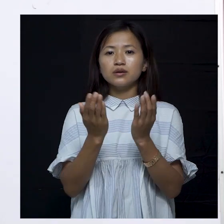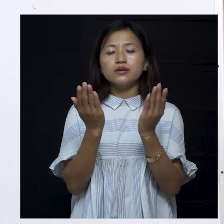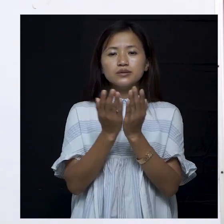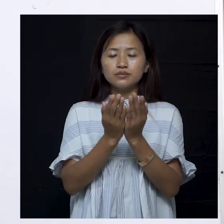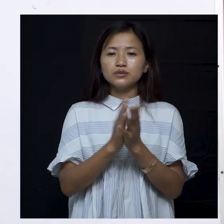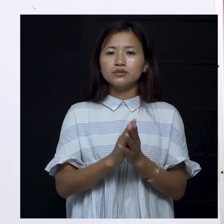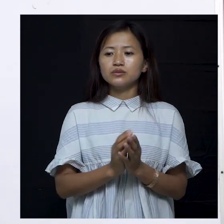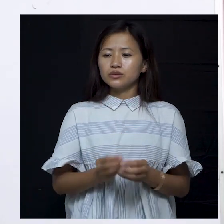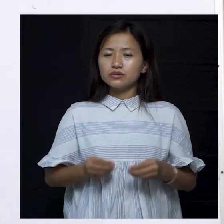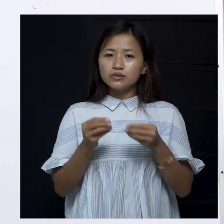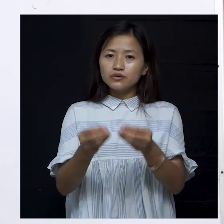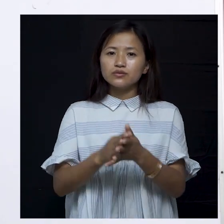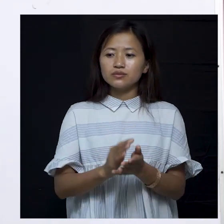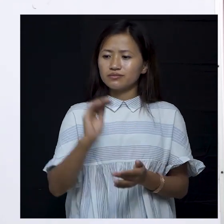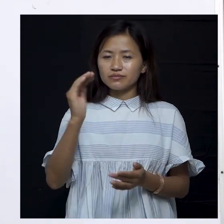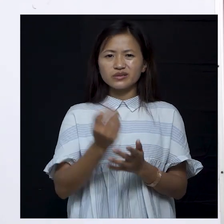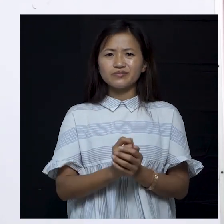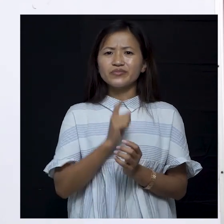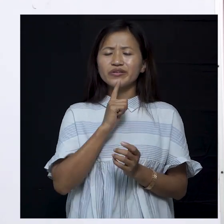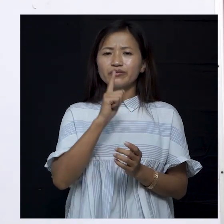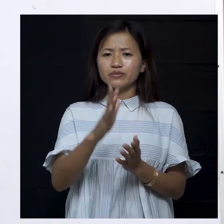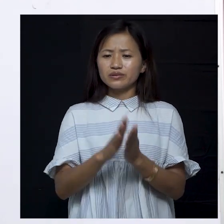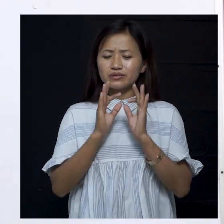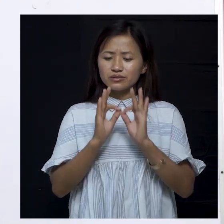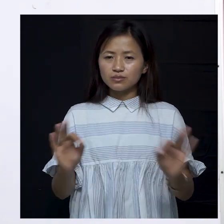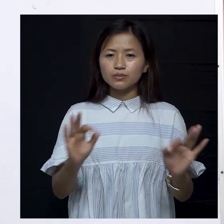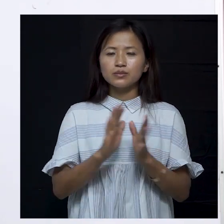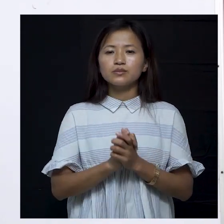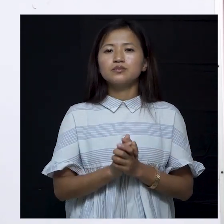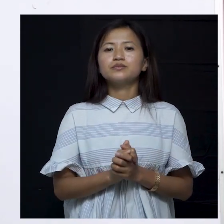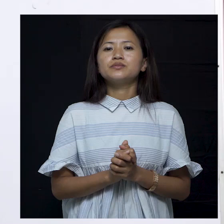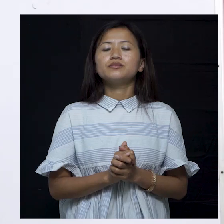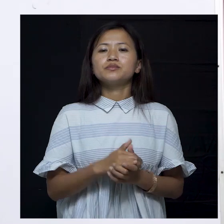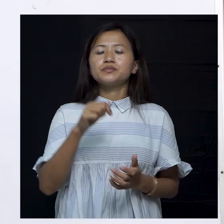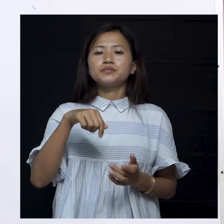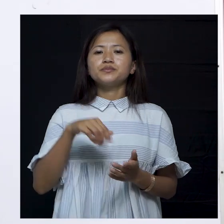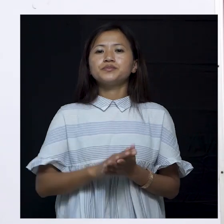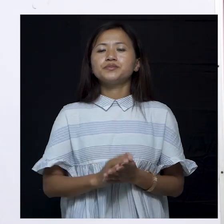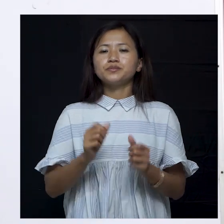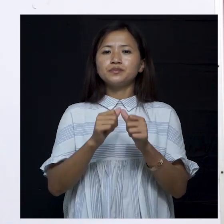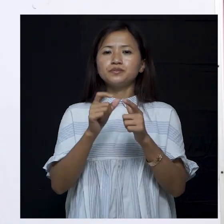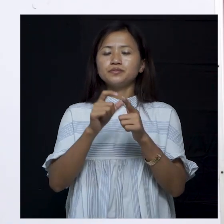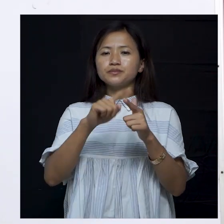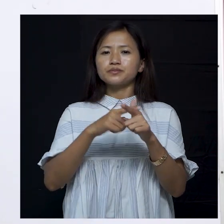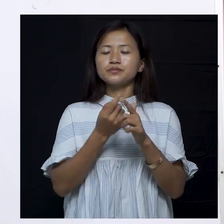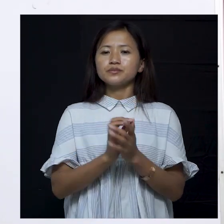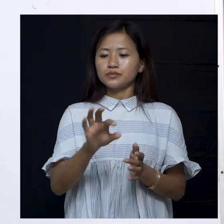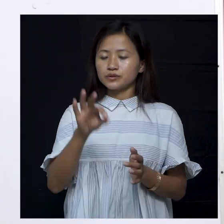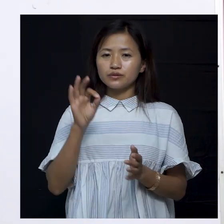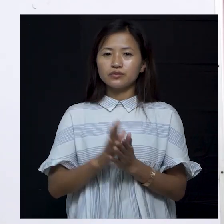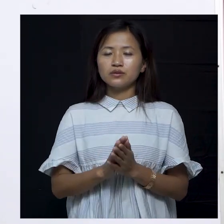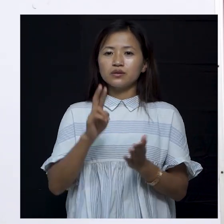some informations, right? That is simple. It's to define something. And here in an adjective clause, you will find